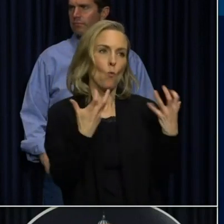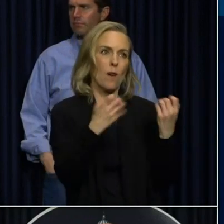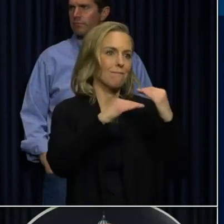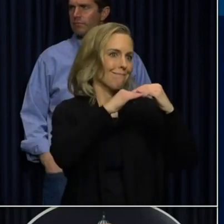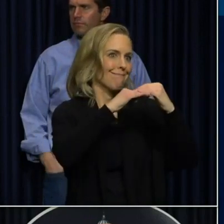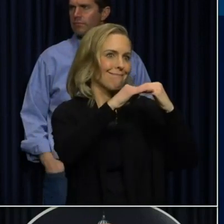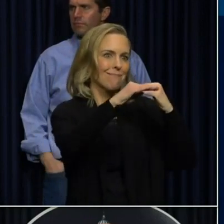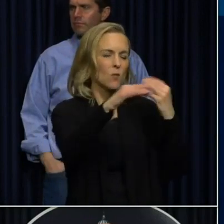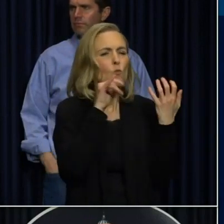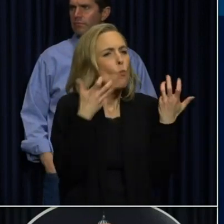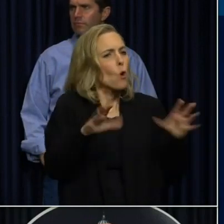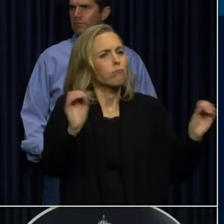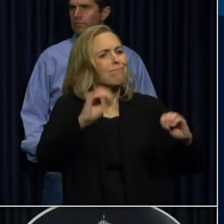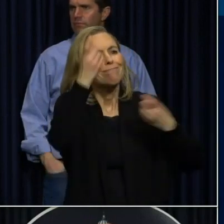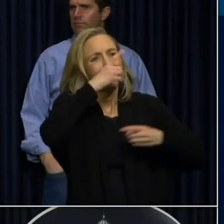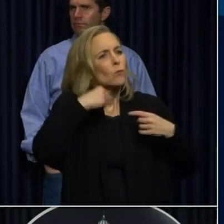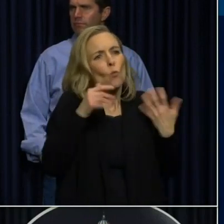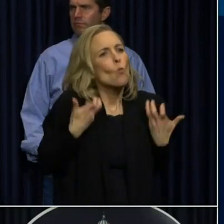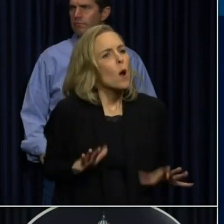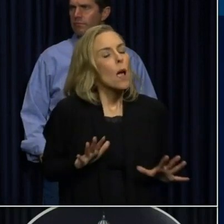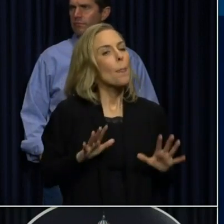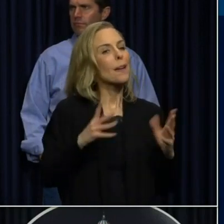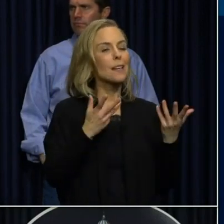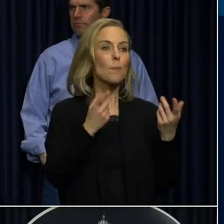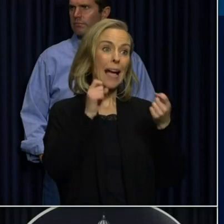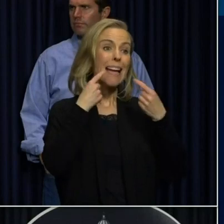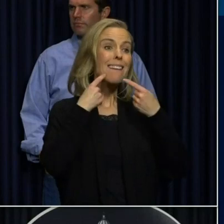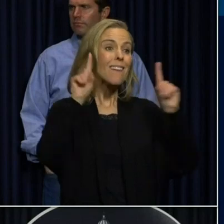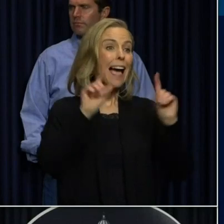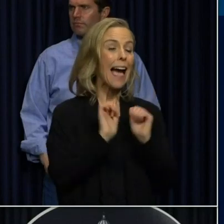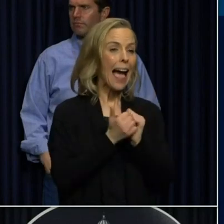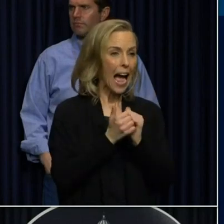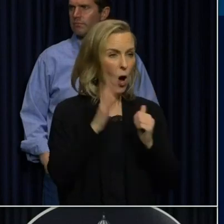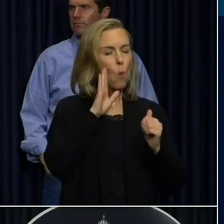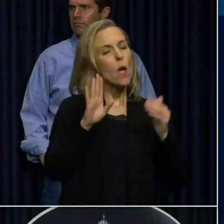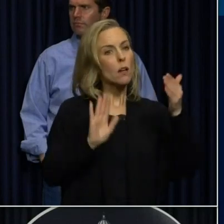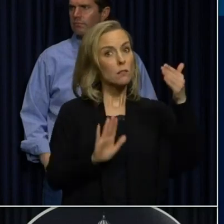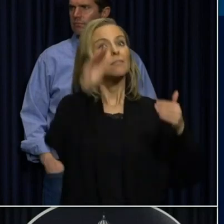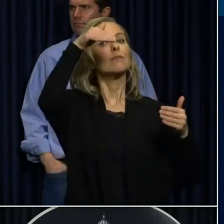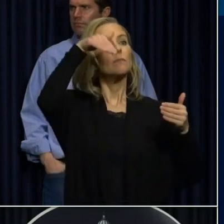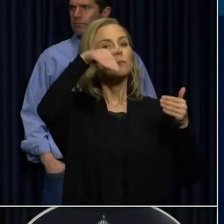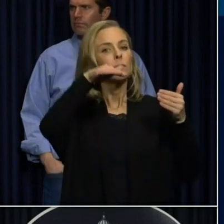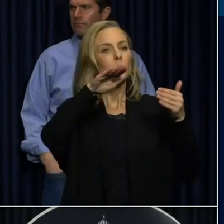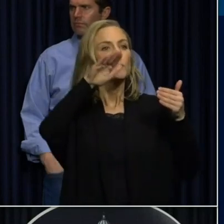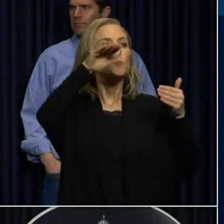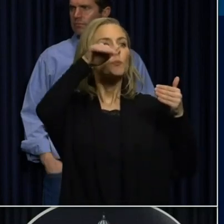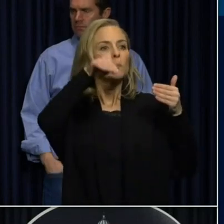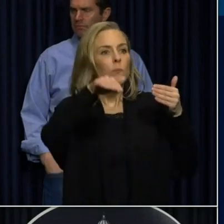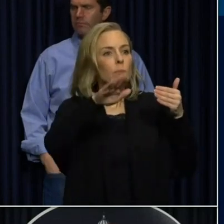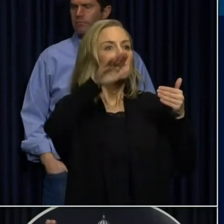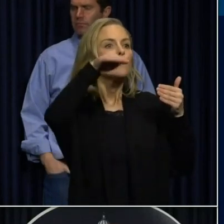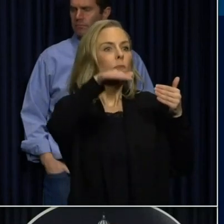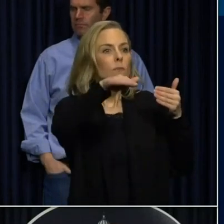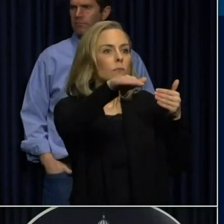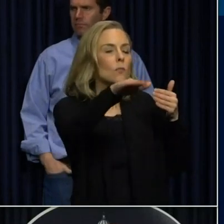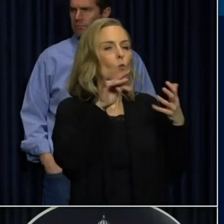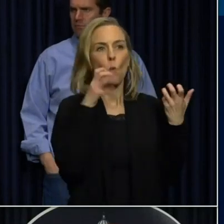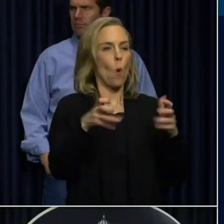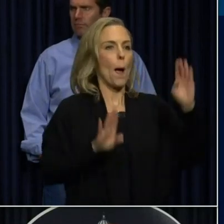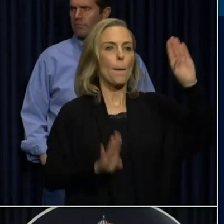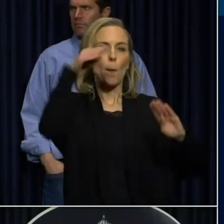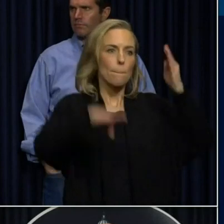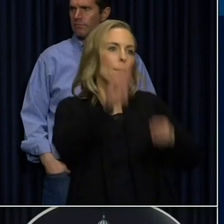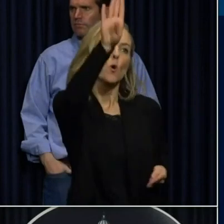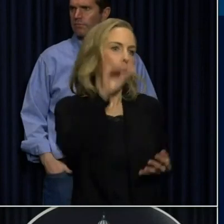don't want any disease. But since we're not going to be able to achieve that, we want to have little ripples over time. We don't want any big spikes.